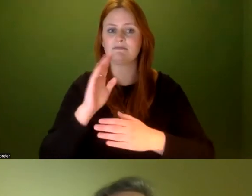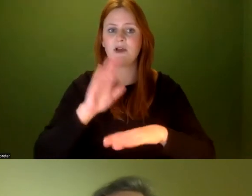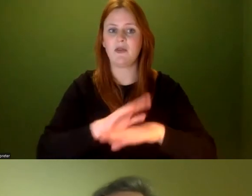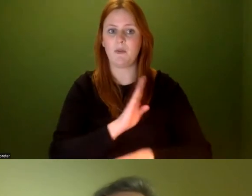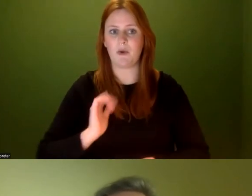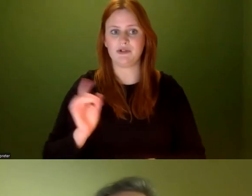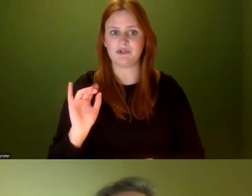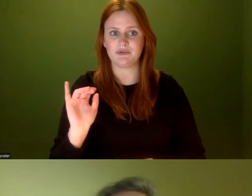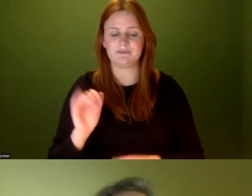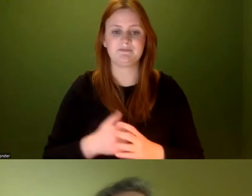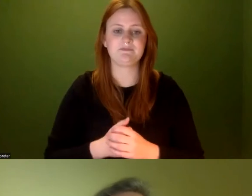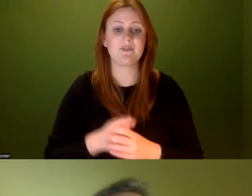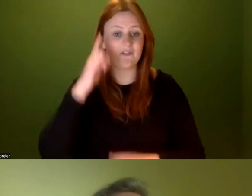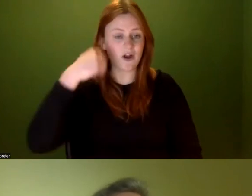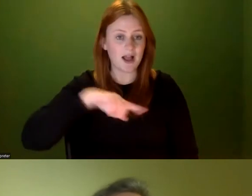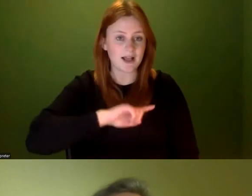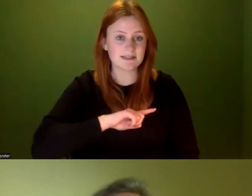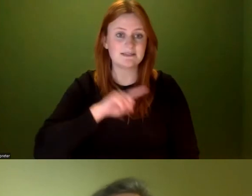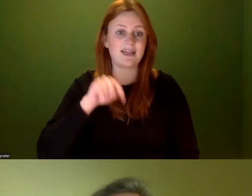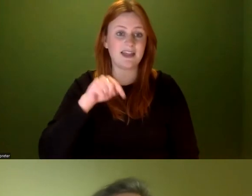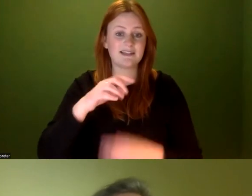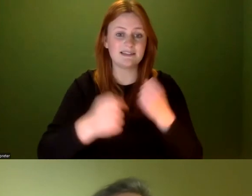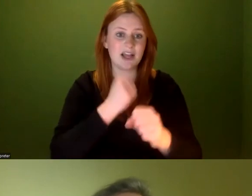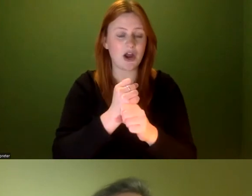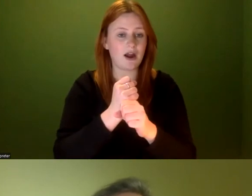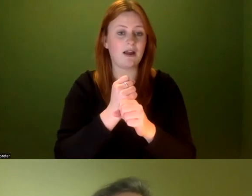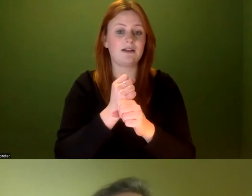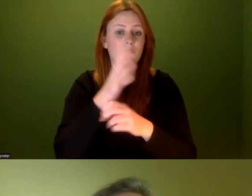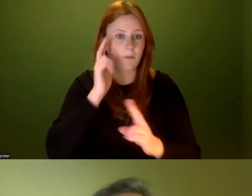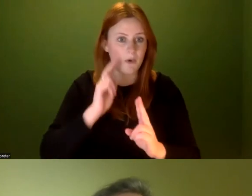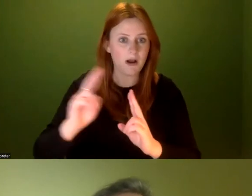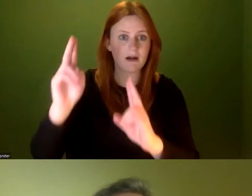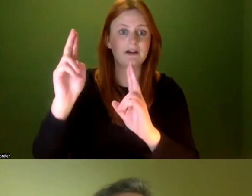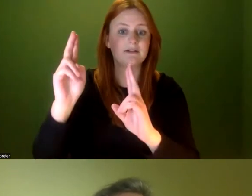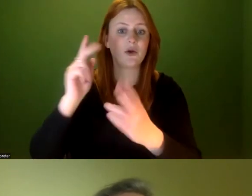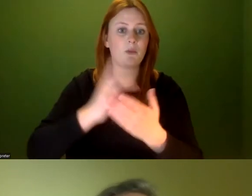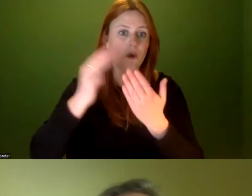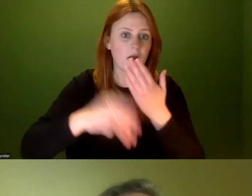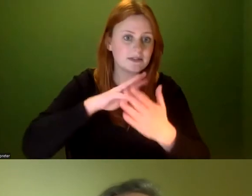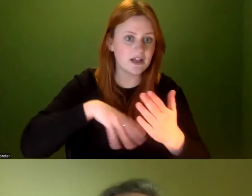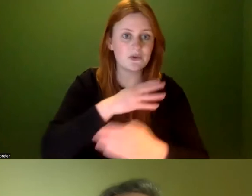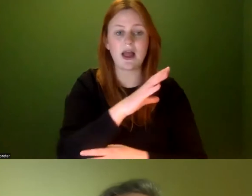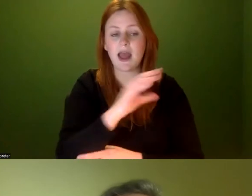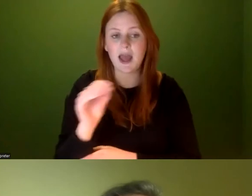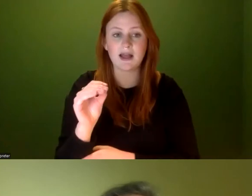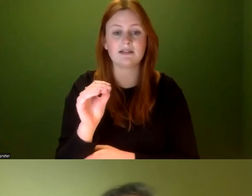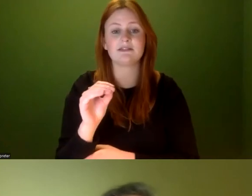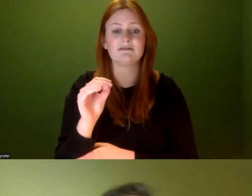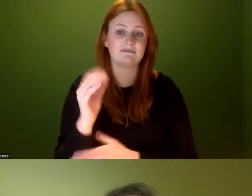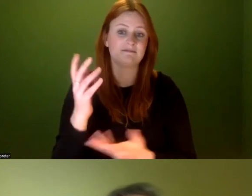of Ecocraft. We're dedicating our 2022 exhibition and programming schedule to engaging with what is